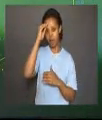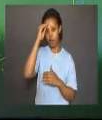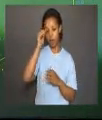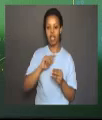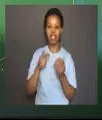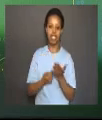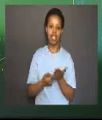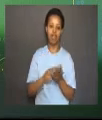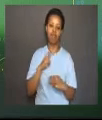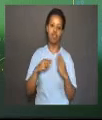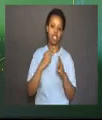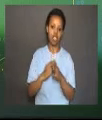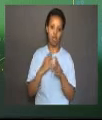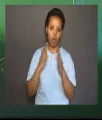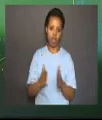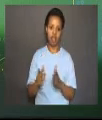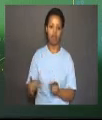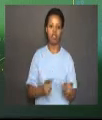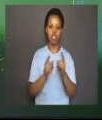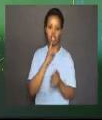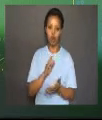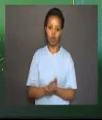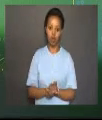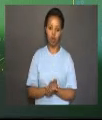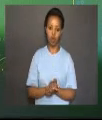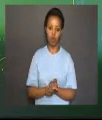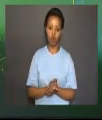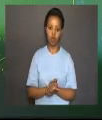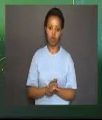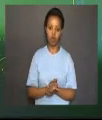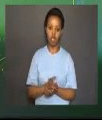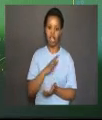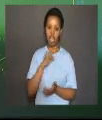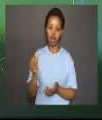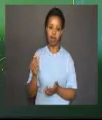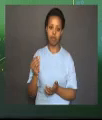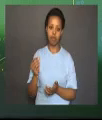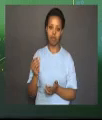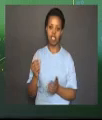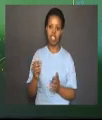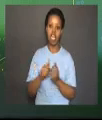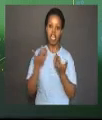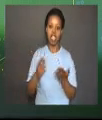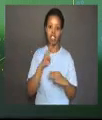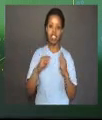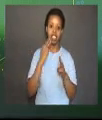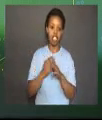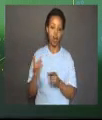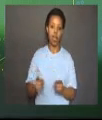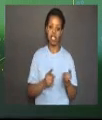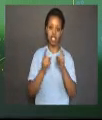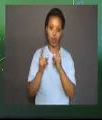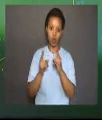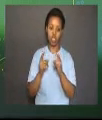about scientific methods. We will demonstrate how scientific methods